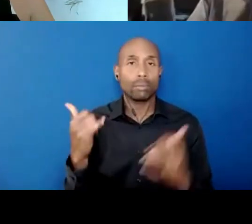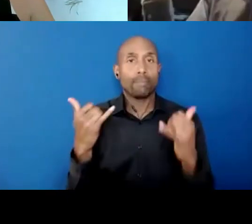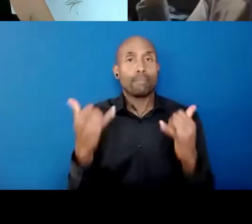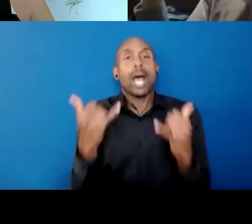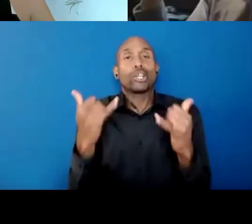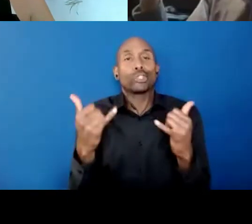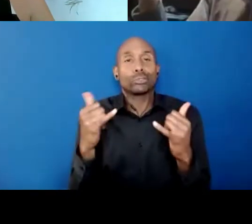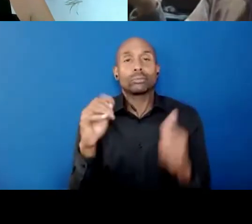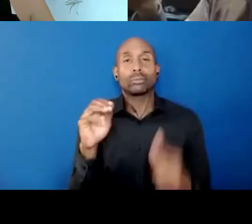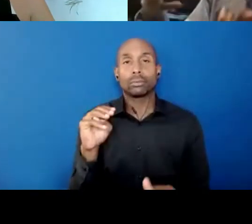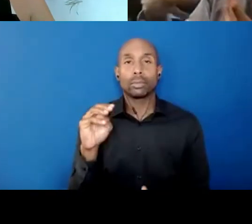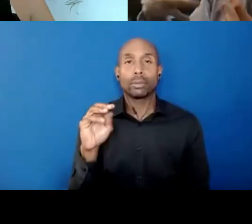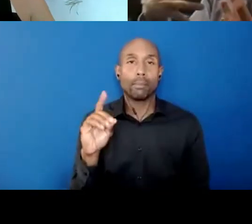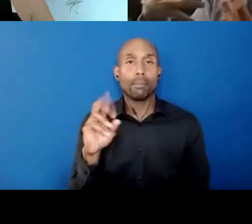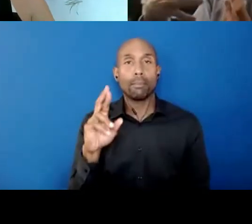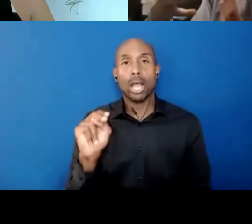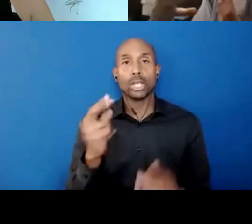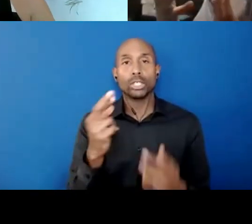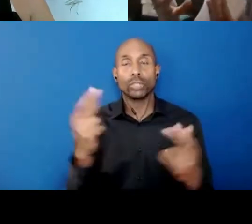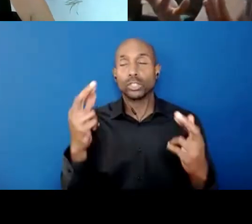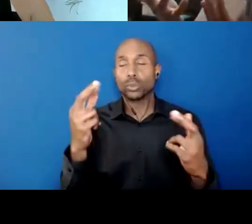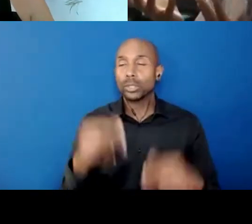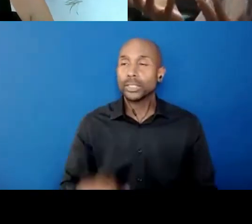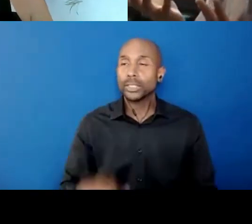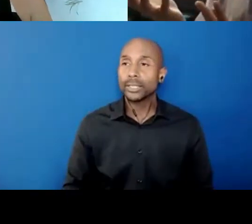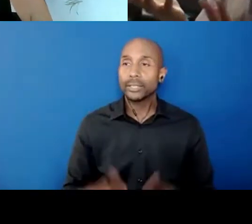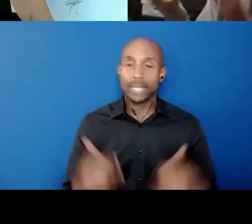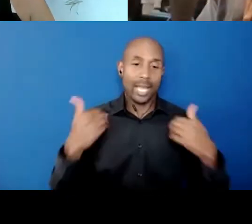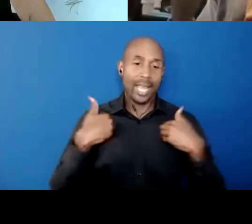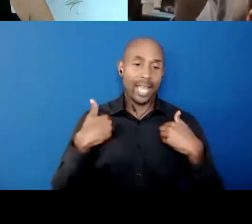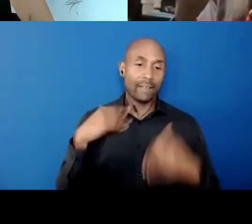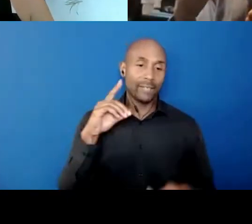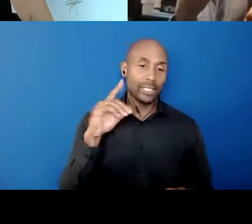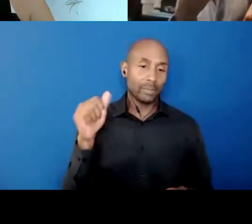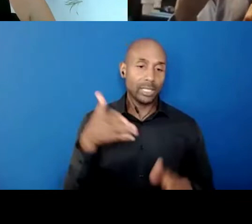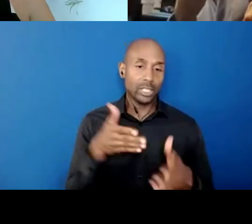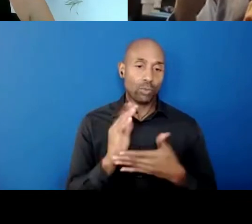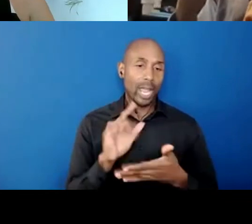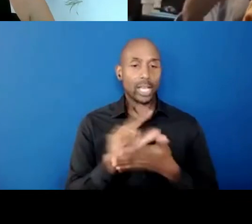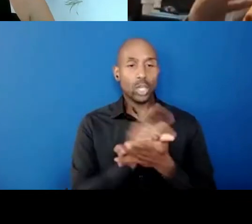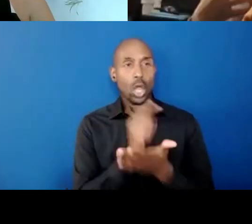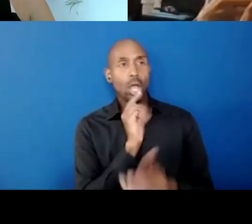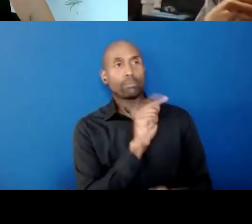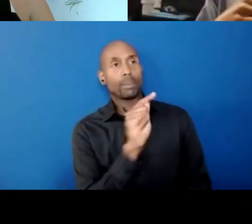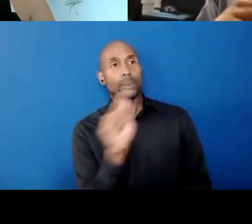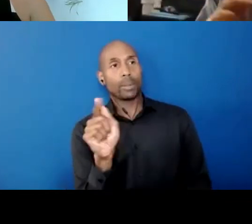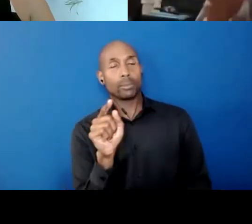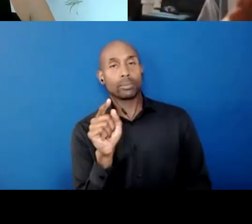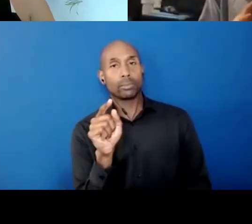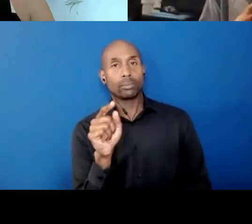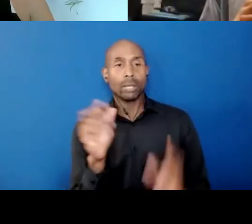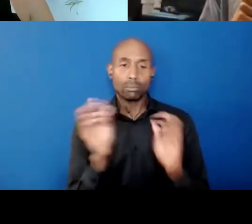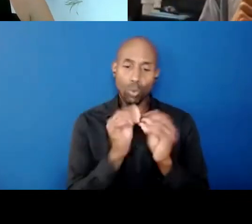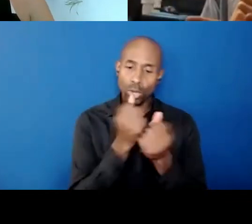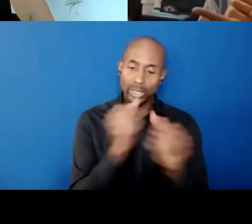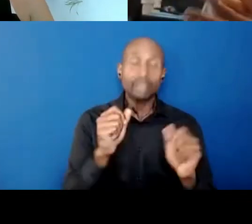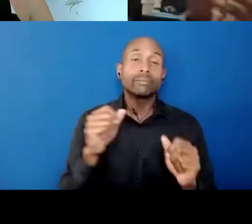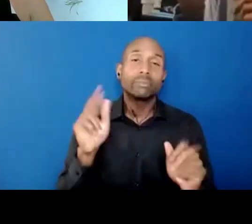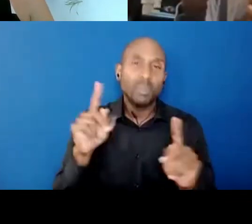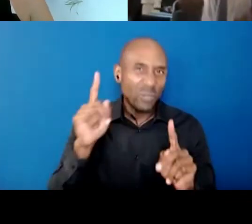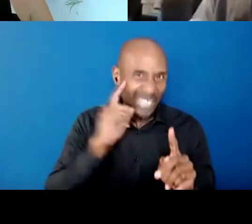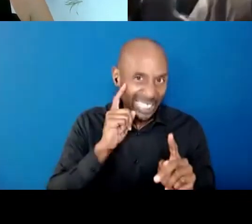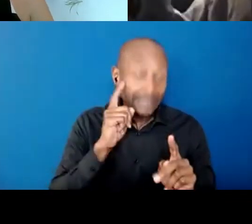disability rights laws. And so it's sort of, there's this perception that it's definitely more safe for people to go to some of